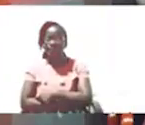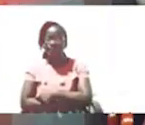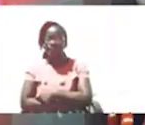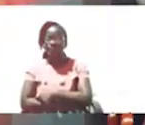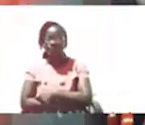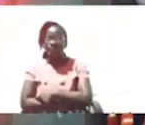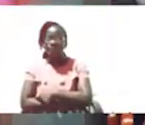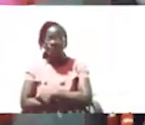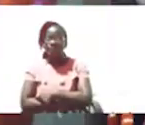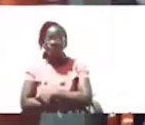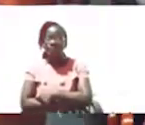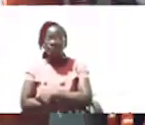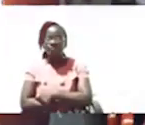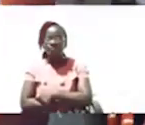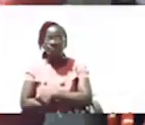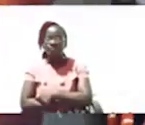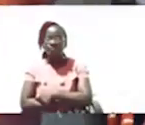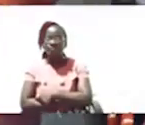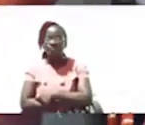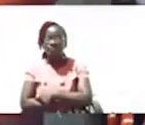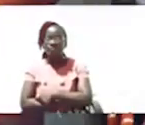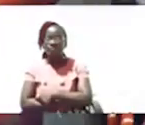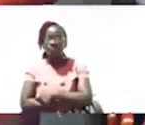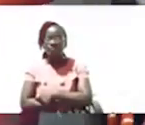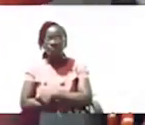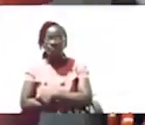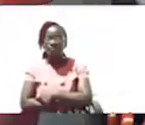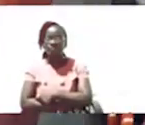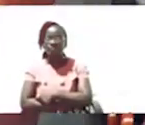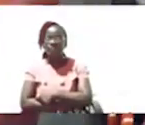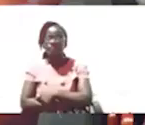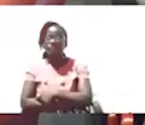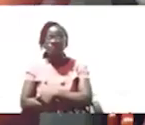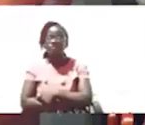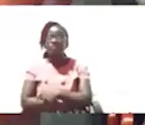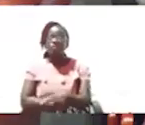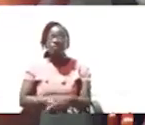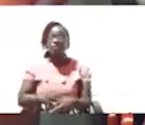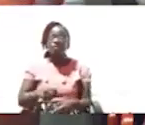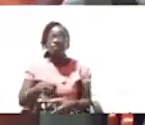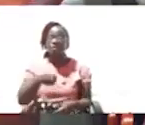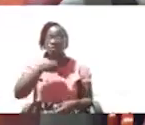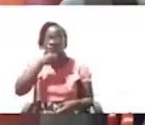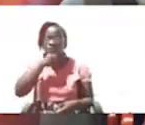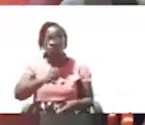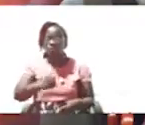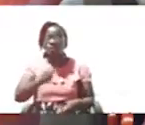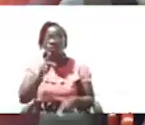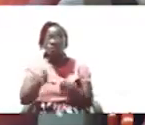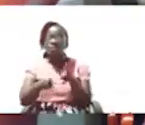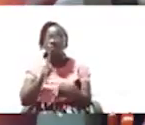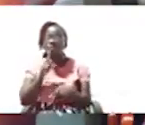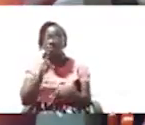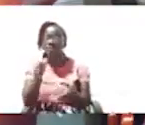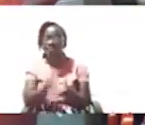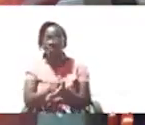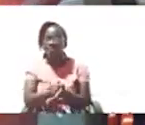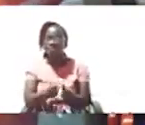and the extraordinary. Perifobu baby say, so who say kramai esi sura ne ubi ne mani so.